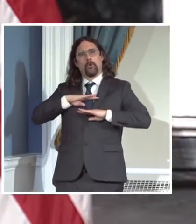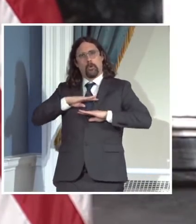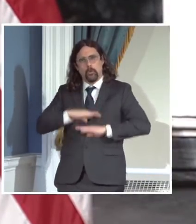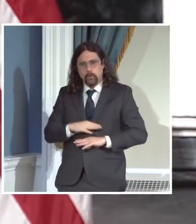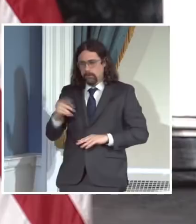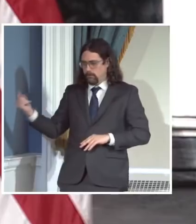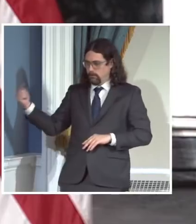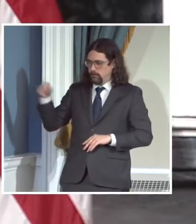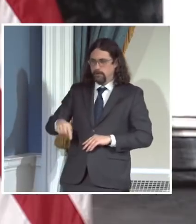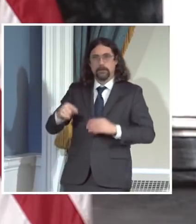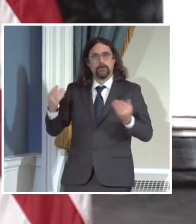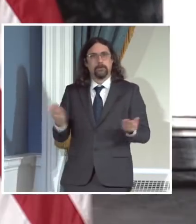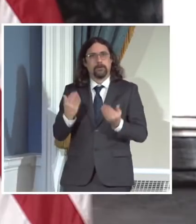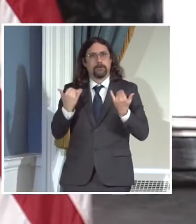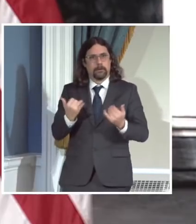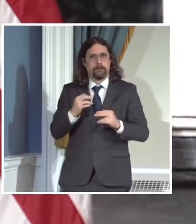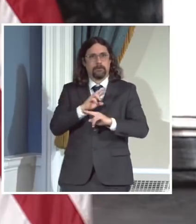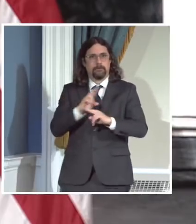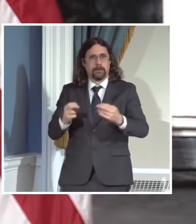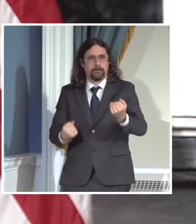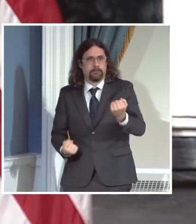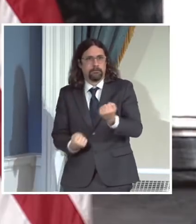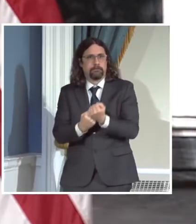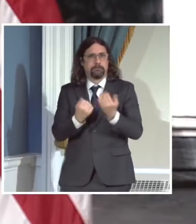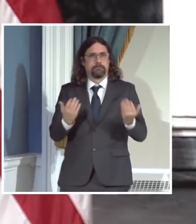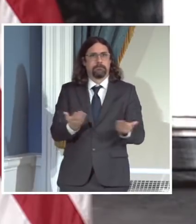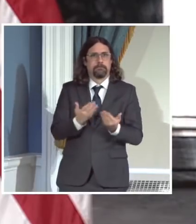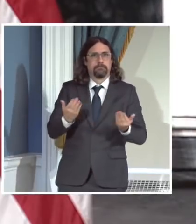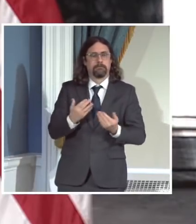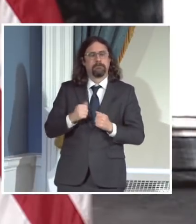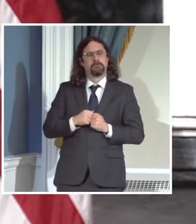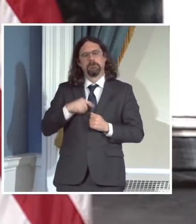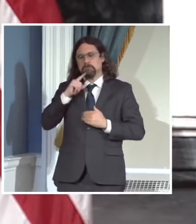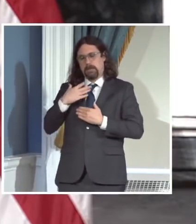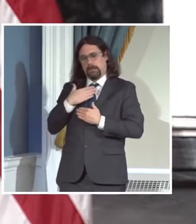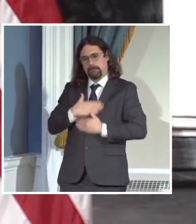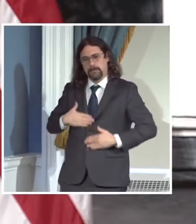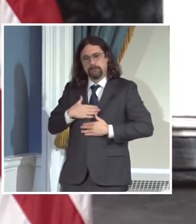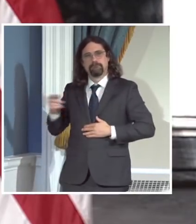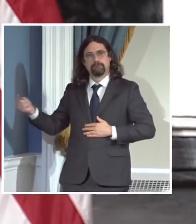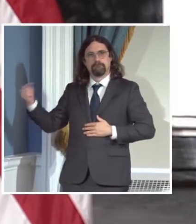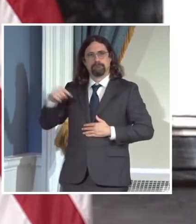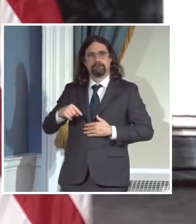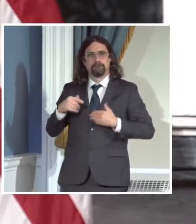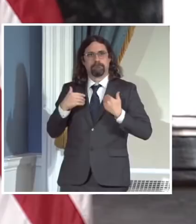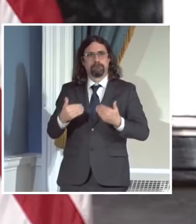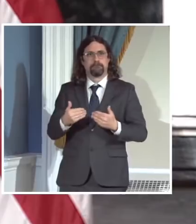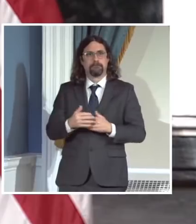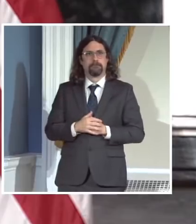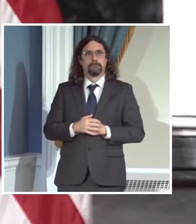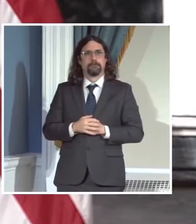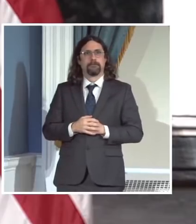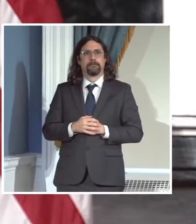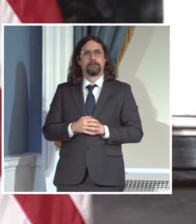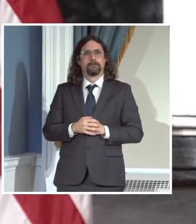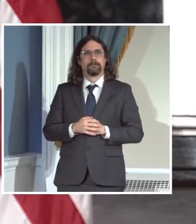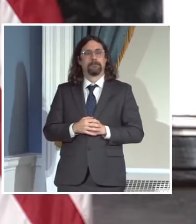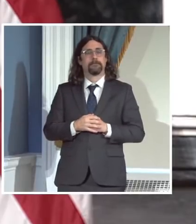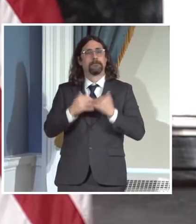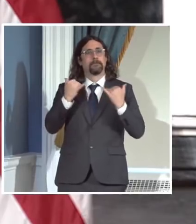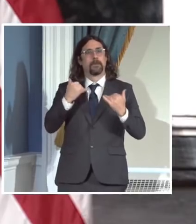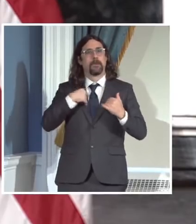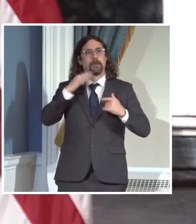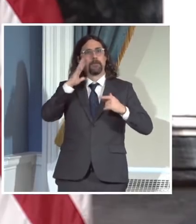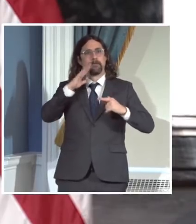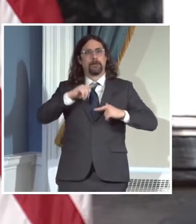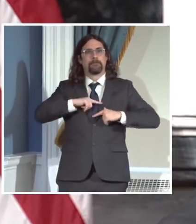back. Okay. With that, we are going to turn to questions from the media. And Olivia, you're going